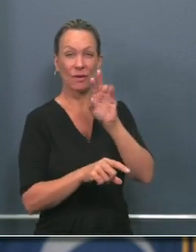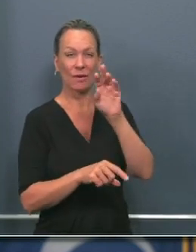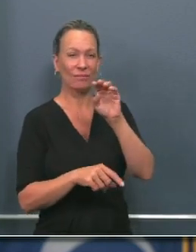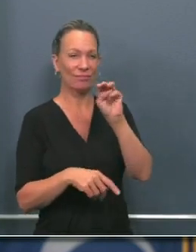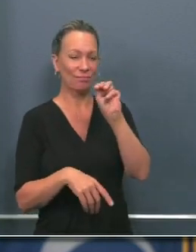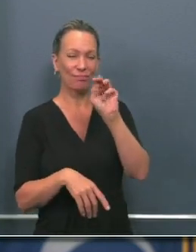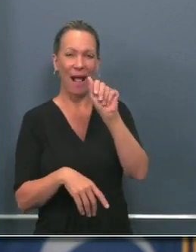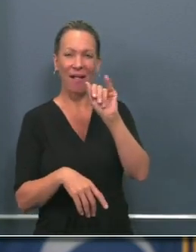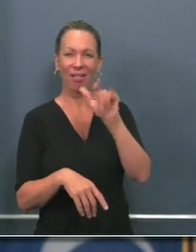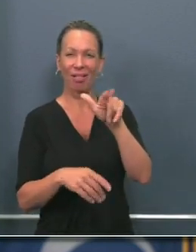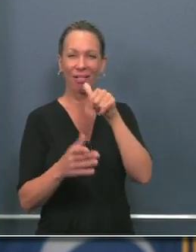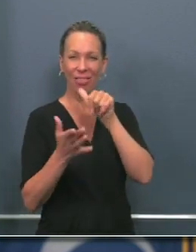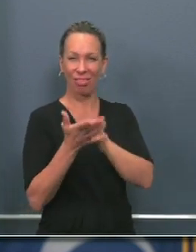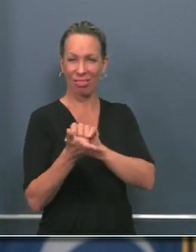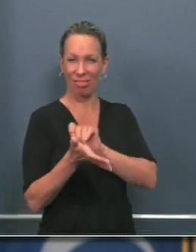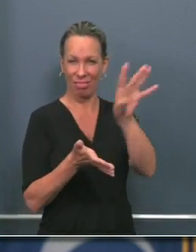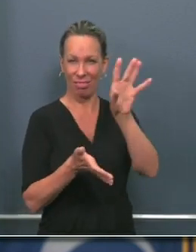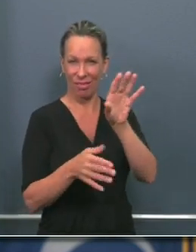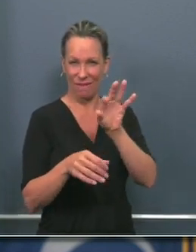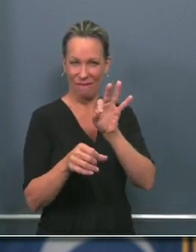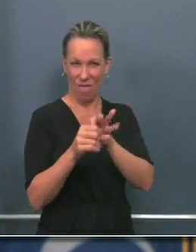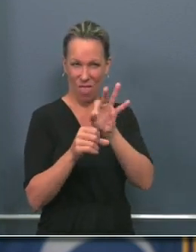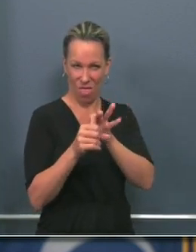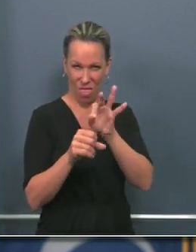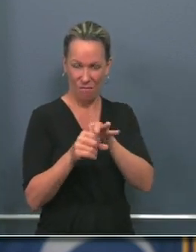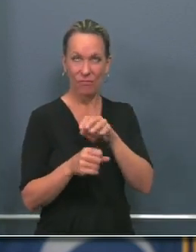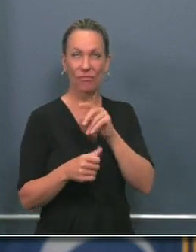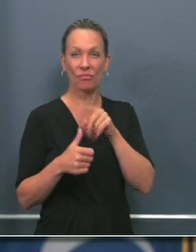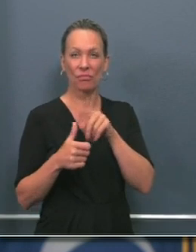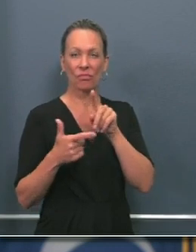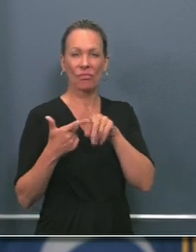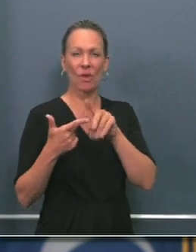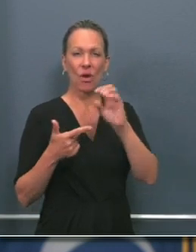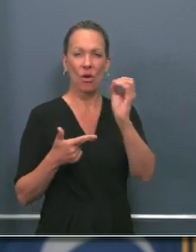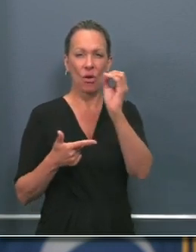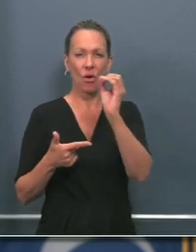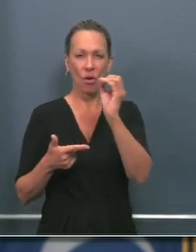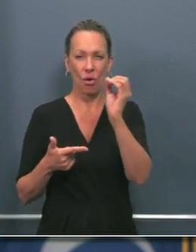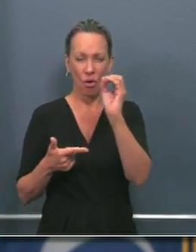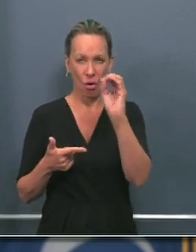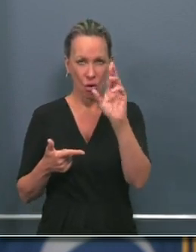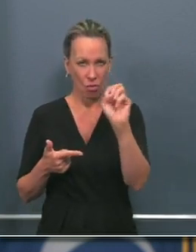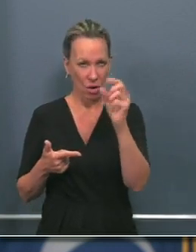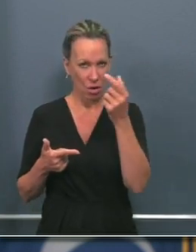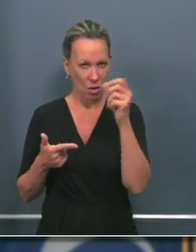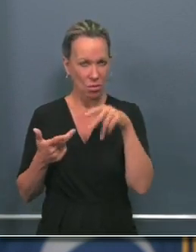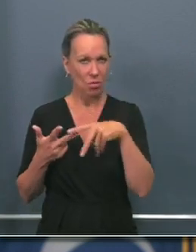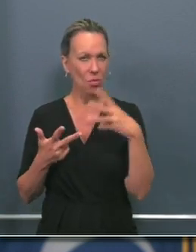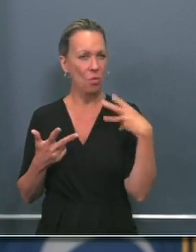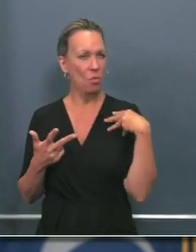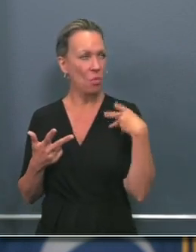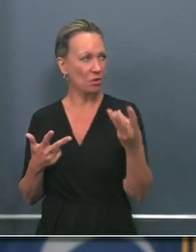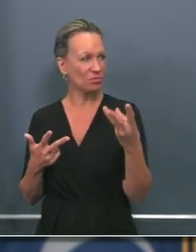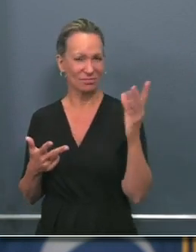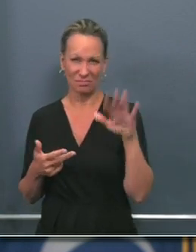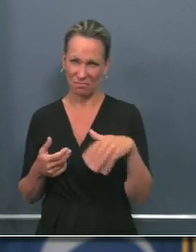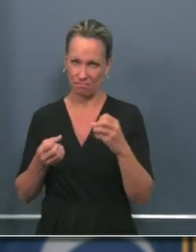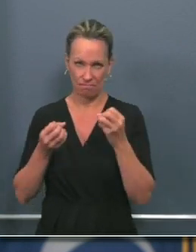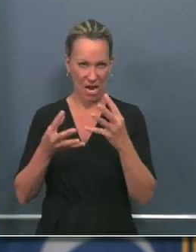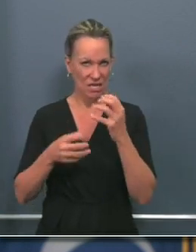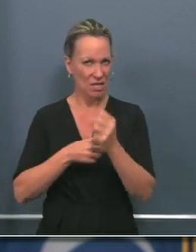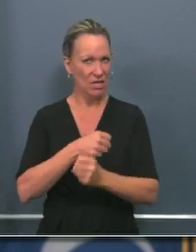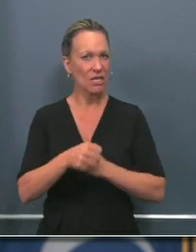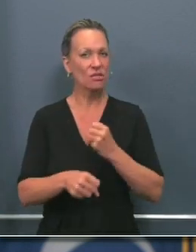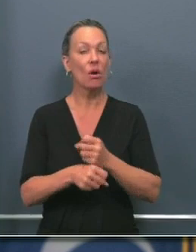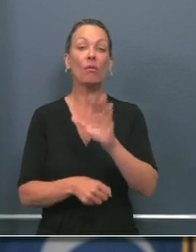and Washington and other states for years and years. The state of California has been doing it for decades. Many other states across this country have